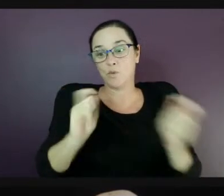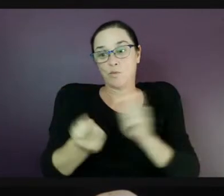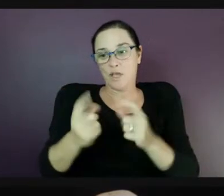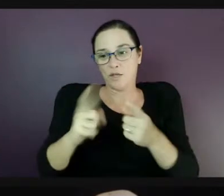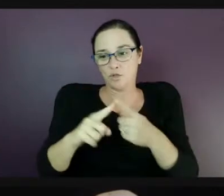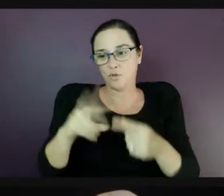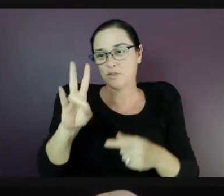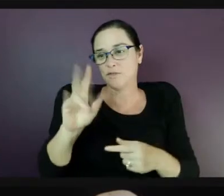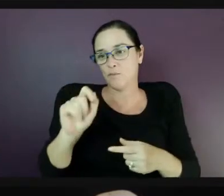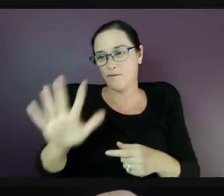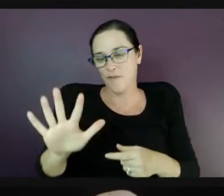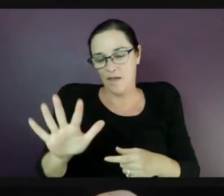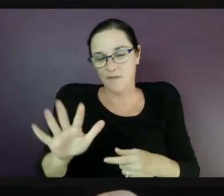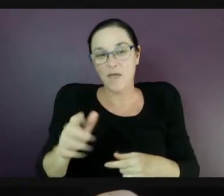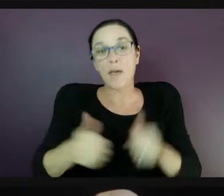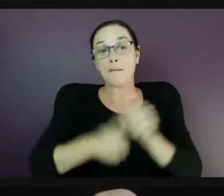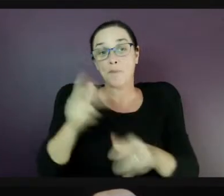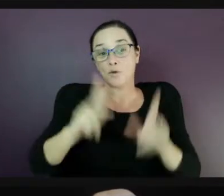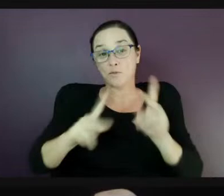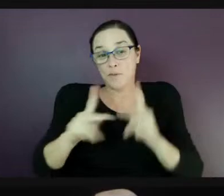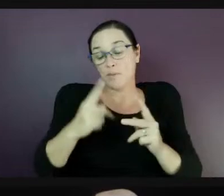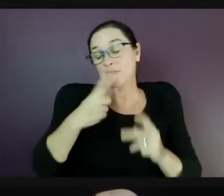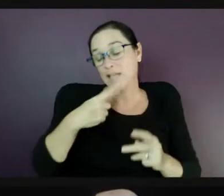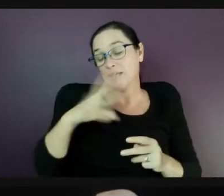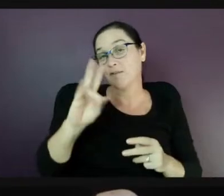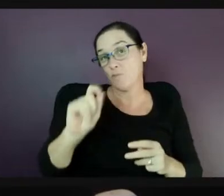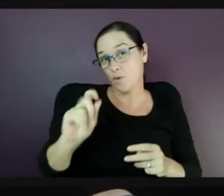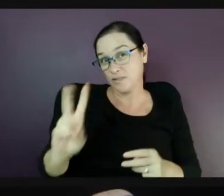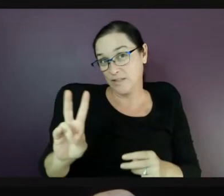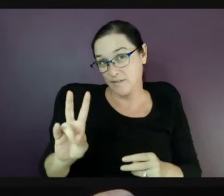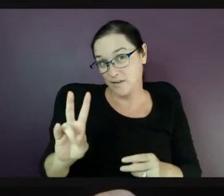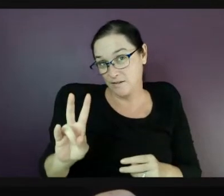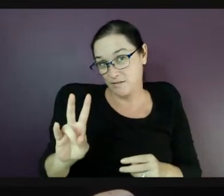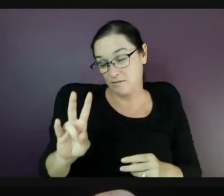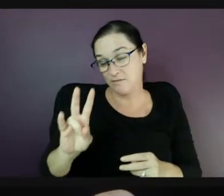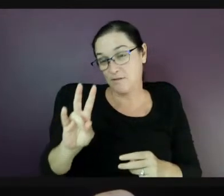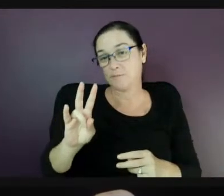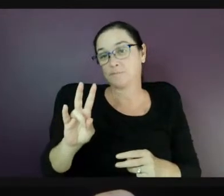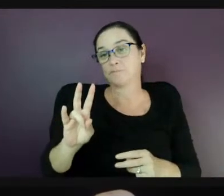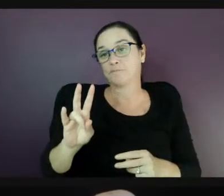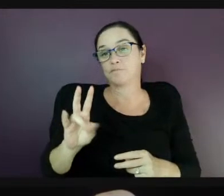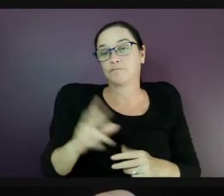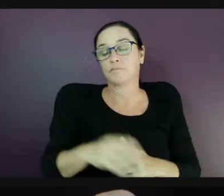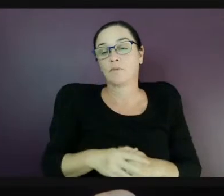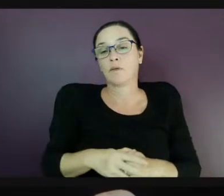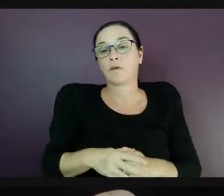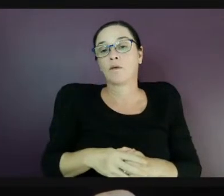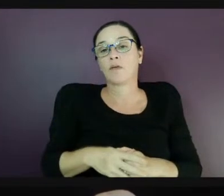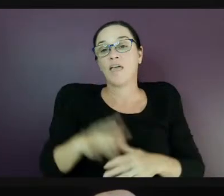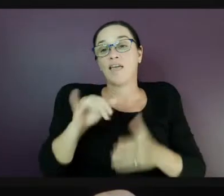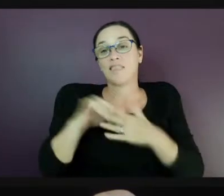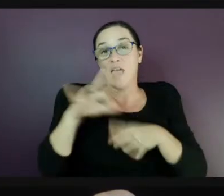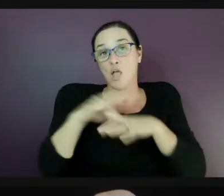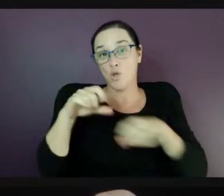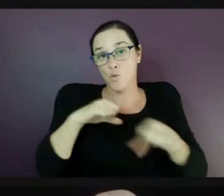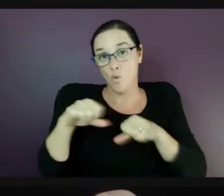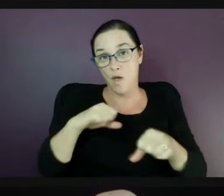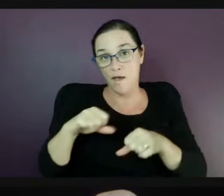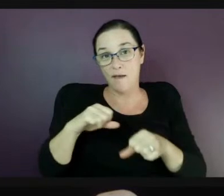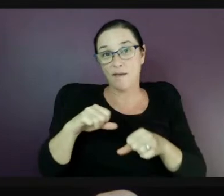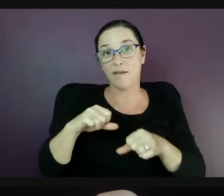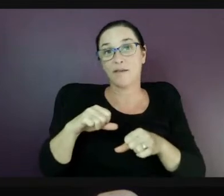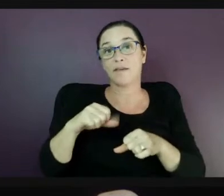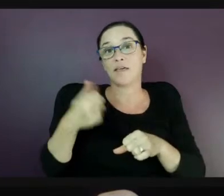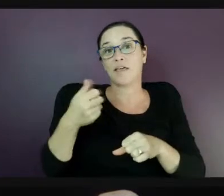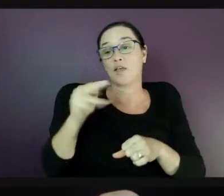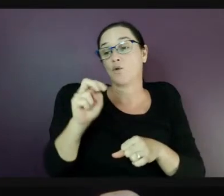Nowadays, most people I talk to consider it a 7.7 as far as how much energy it actually released. That earthquake in November of